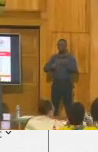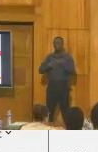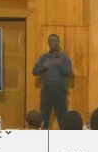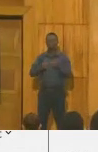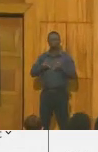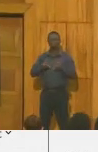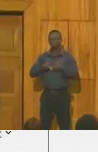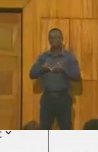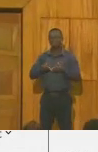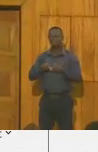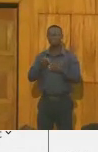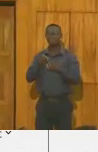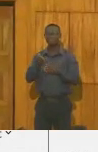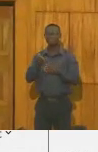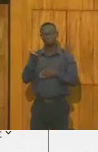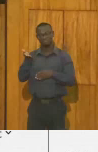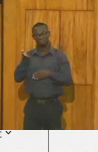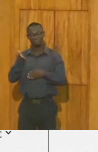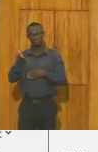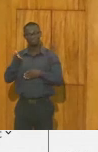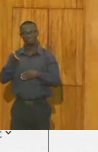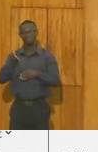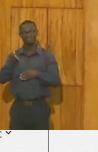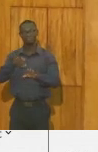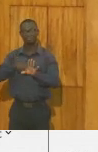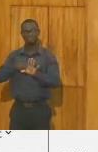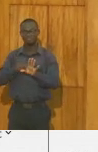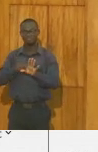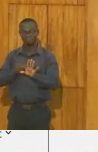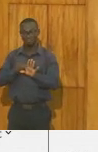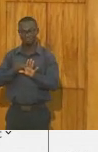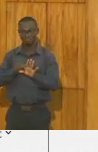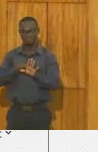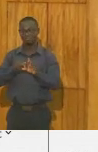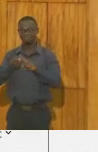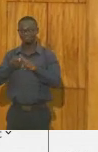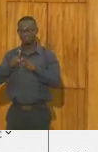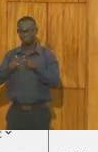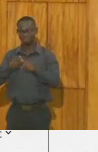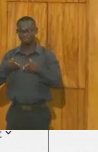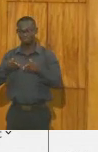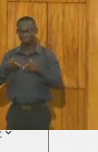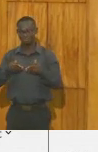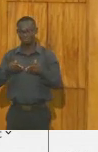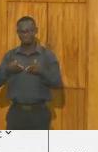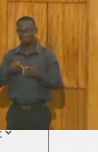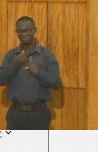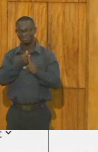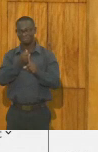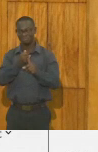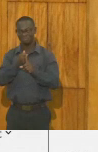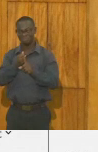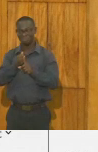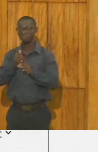beginning, and I had colleagues ask him to introduce himself. So I will introduce myself. My name is Dr.